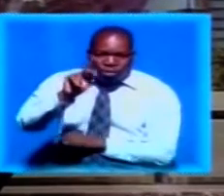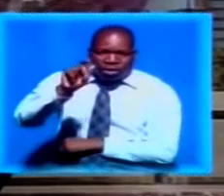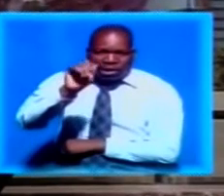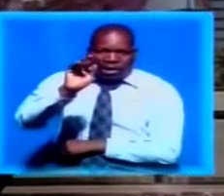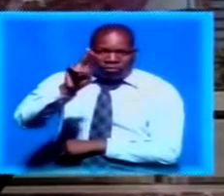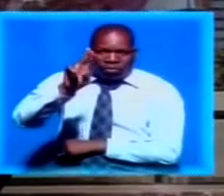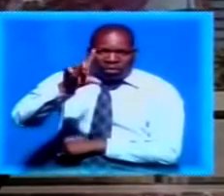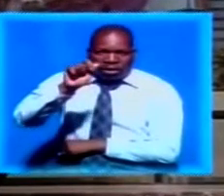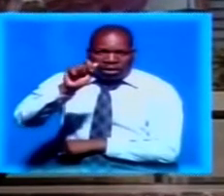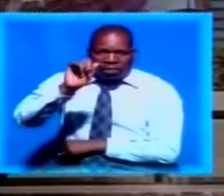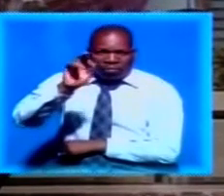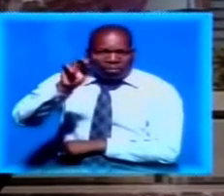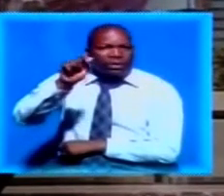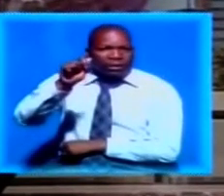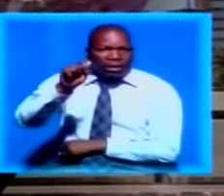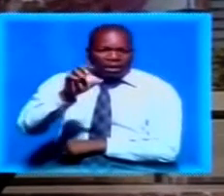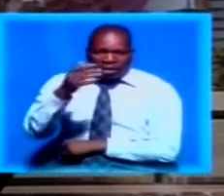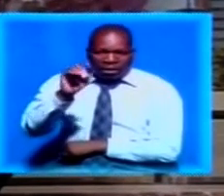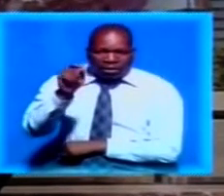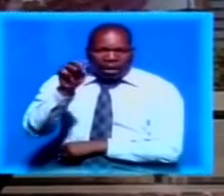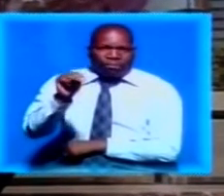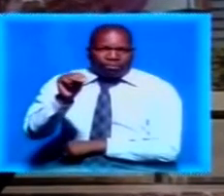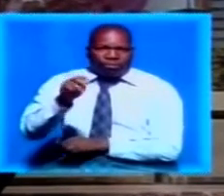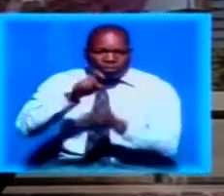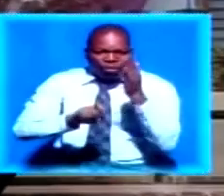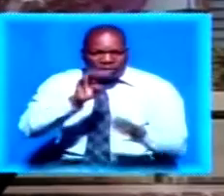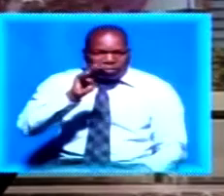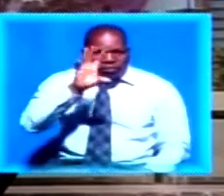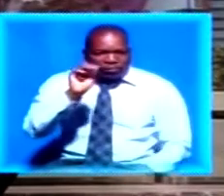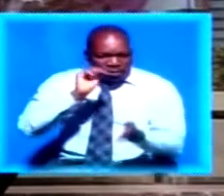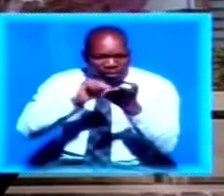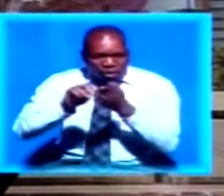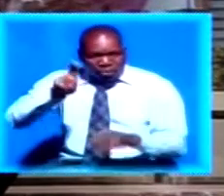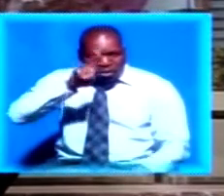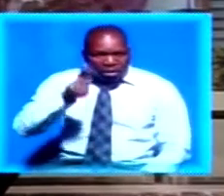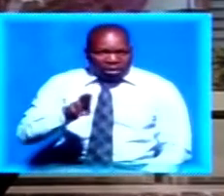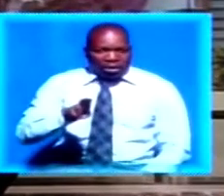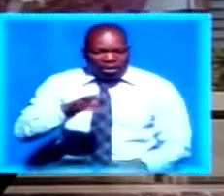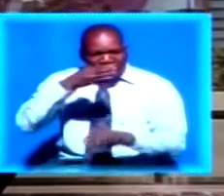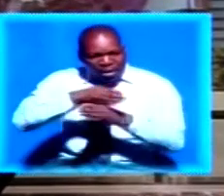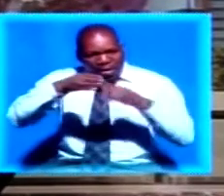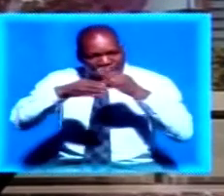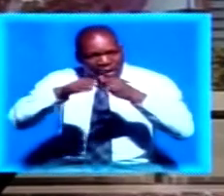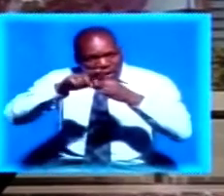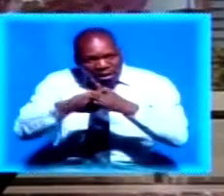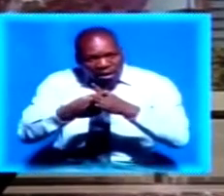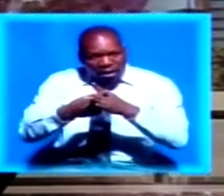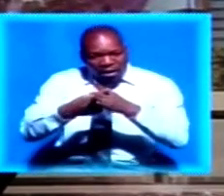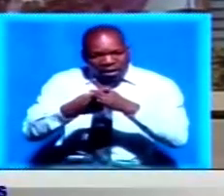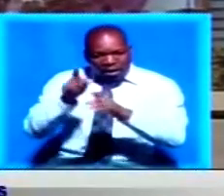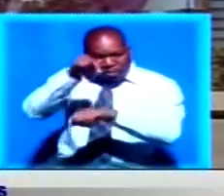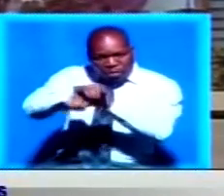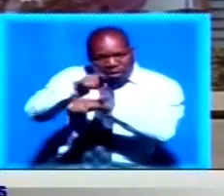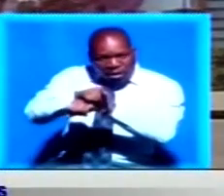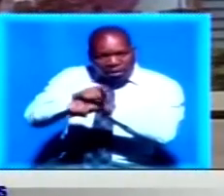of the 450 million United States dollars Kafalafuta Dam has kicked off. The Kafalafuta Dam project is being